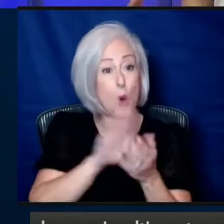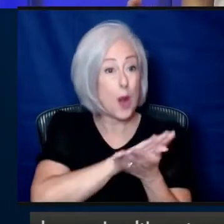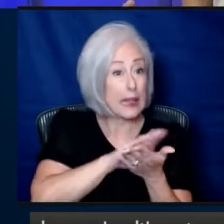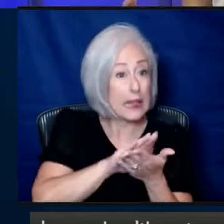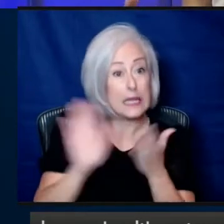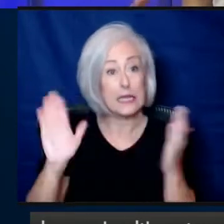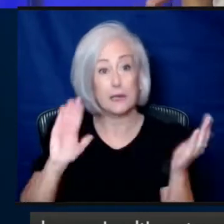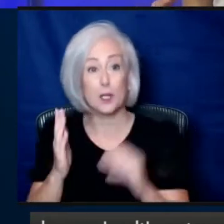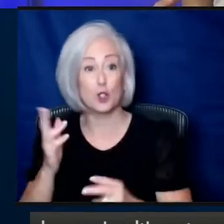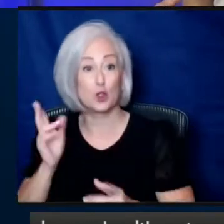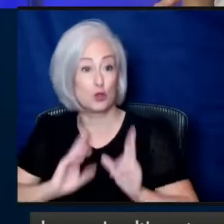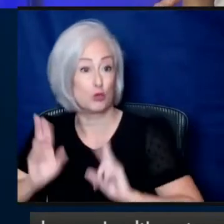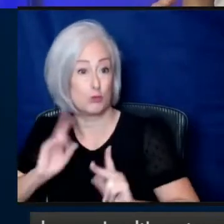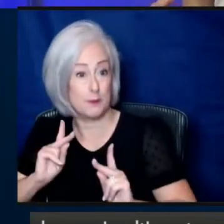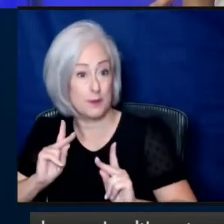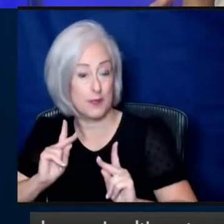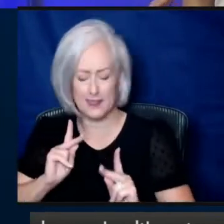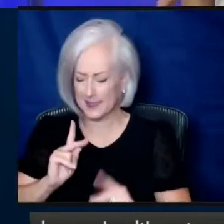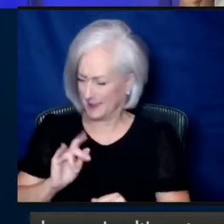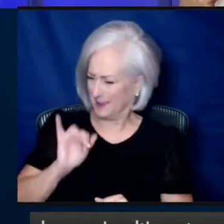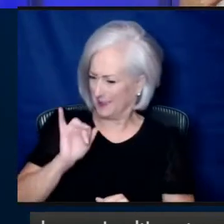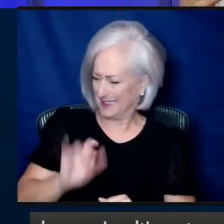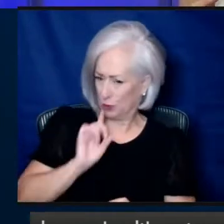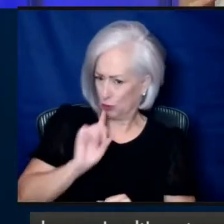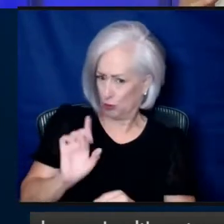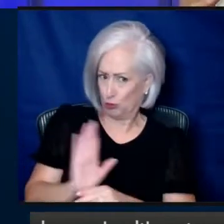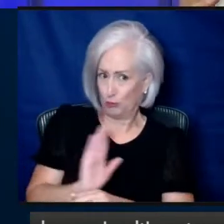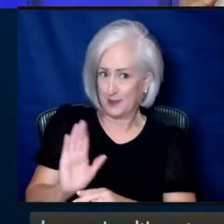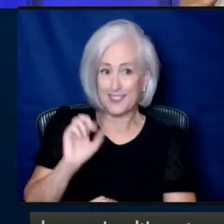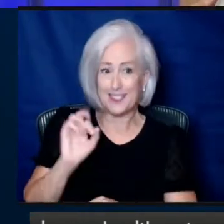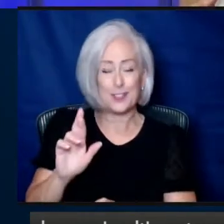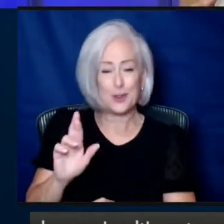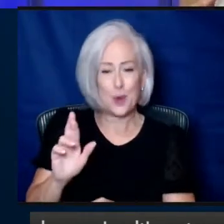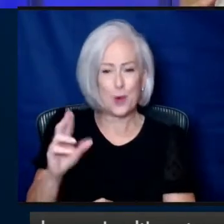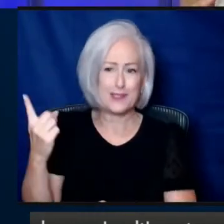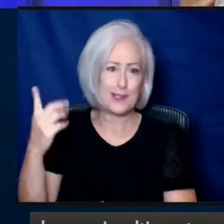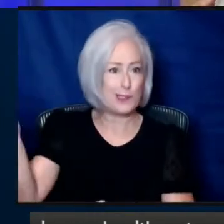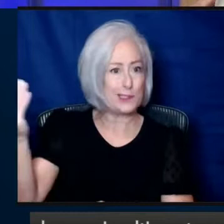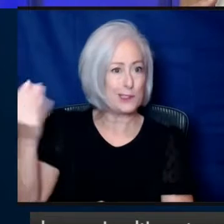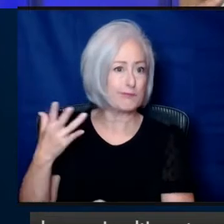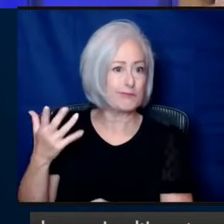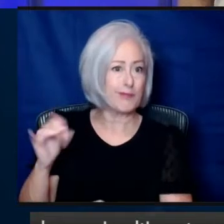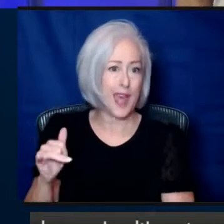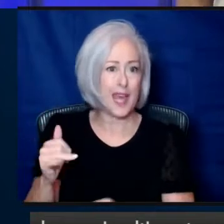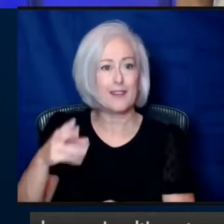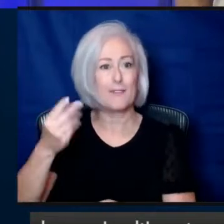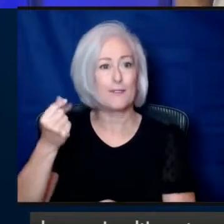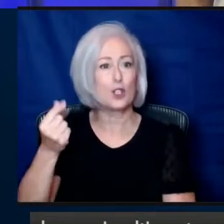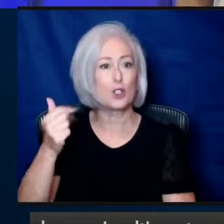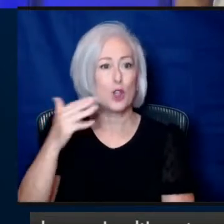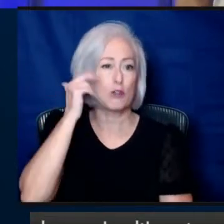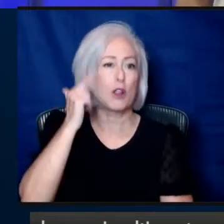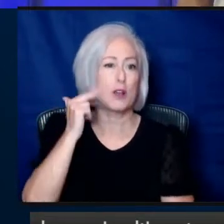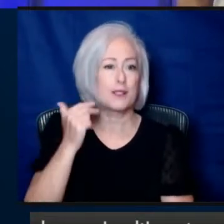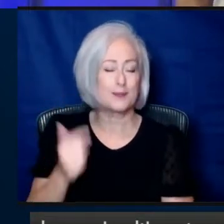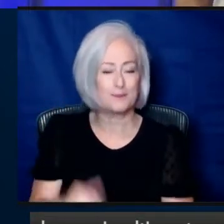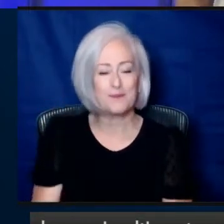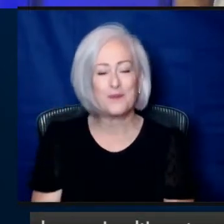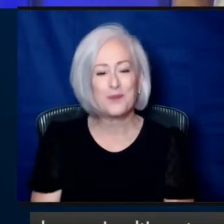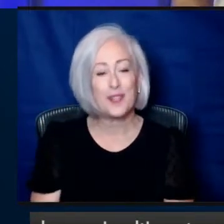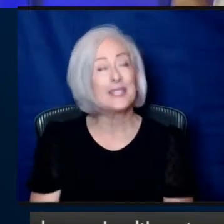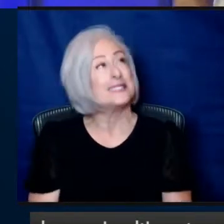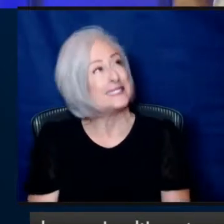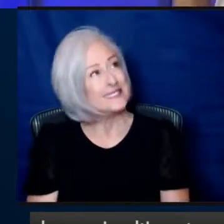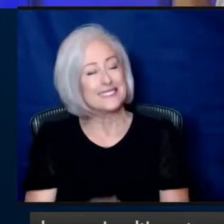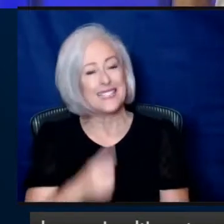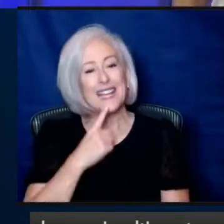than people's. Is that true, or is that just something someone says to you when the dog licks you on the face and you don't like it? Right. I'd say that's an old